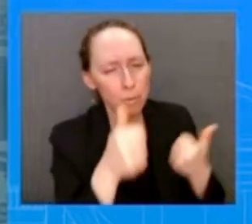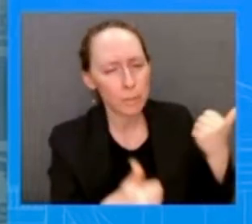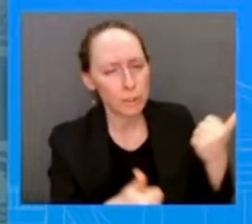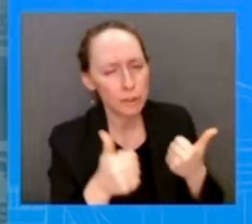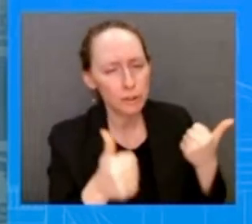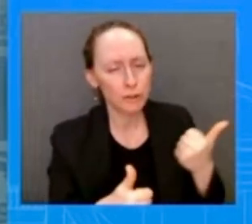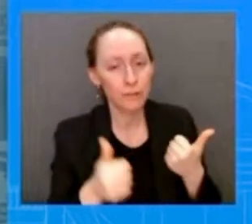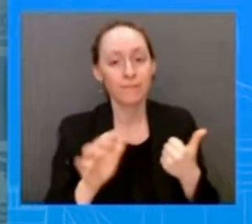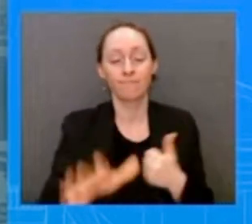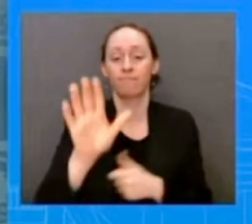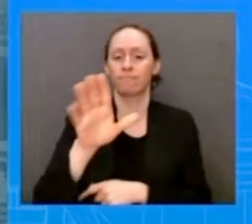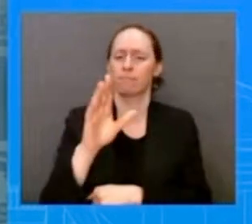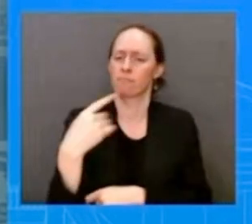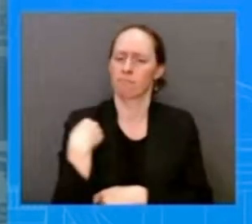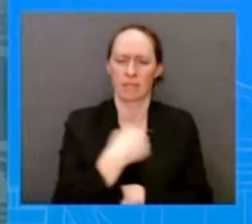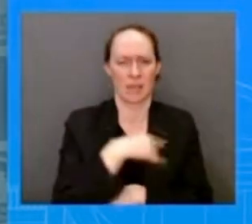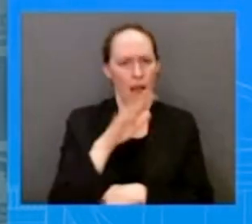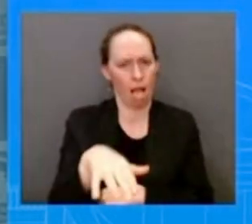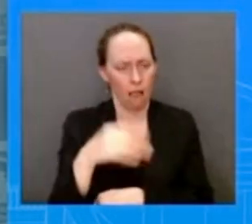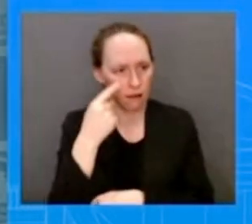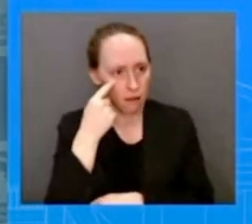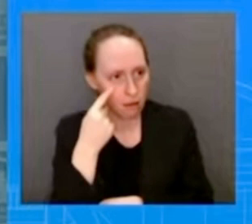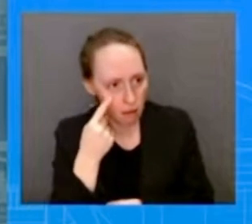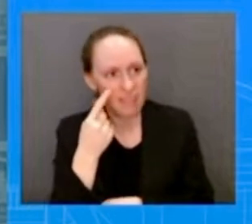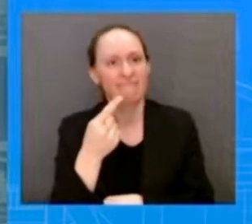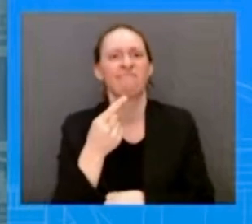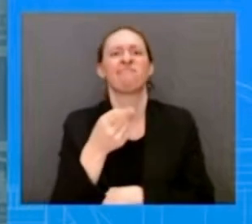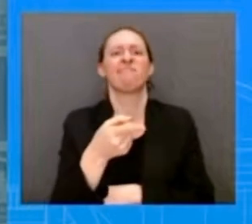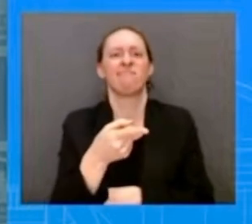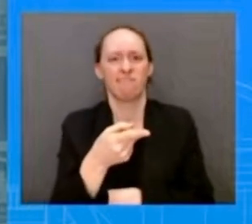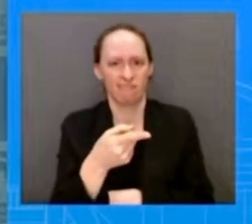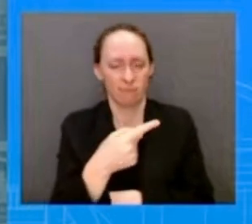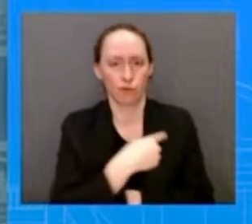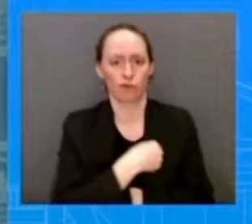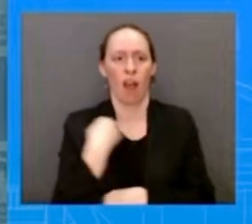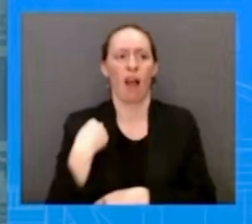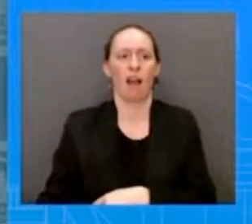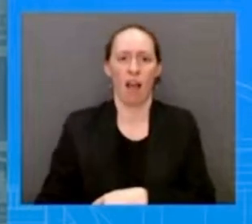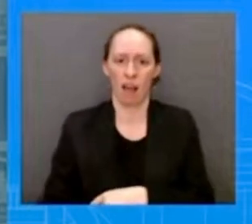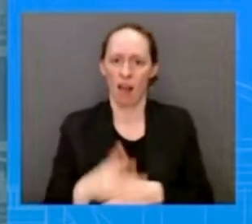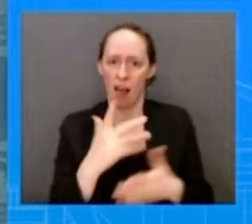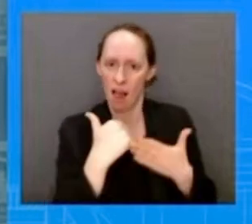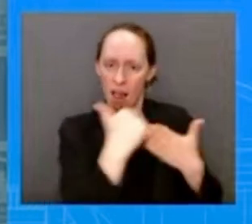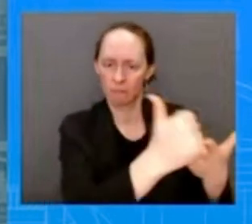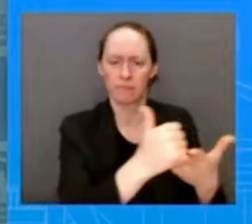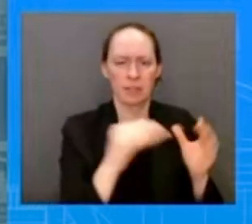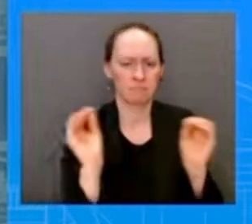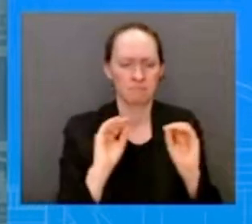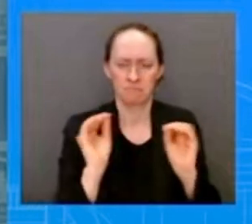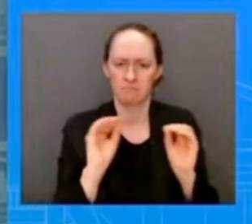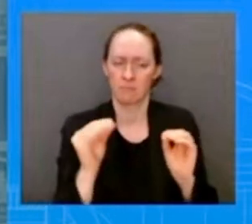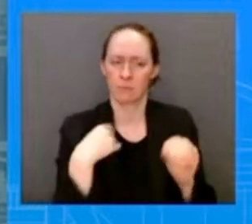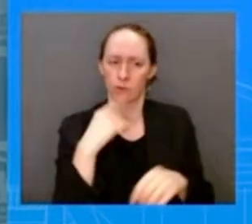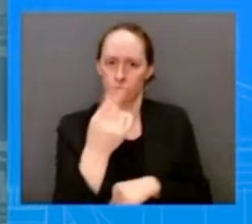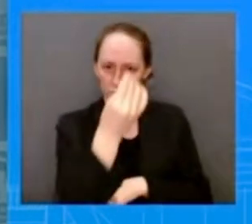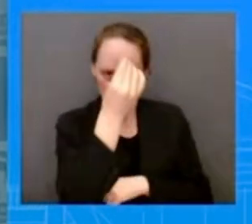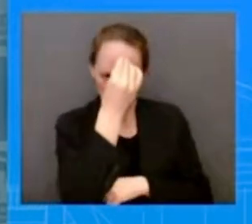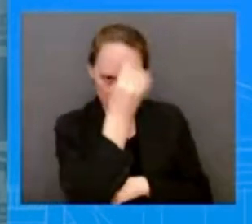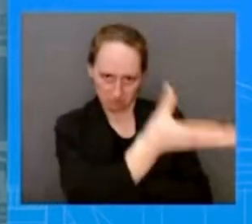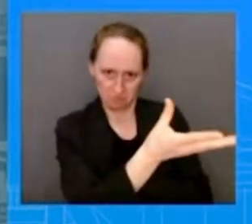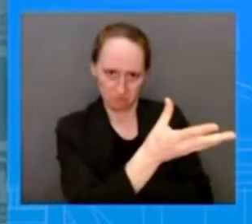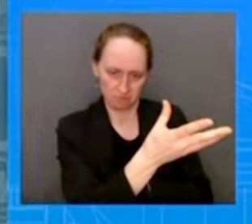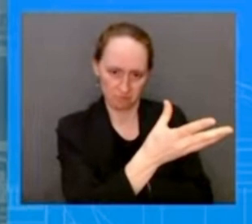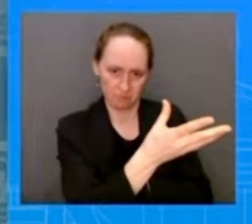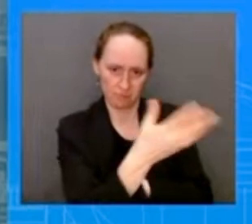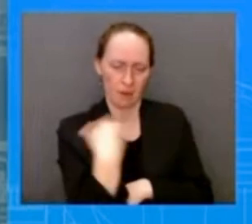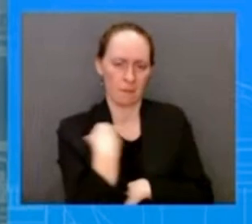We don't think they've taken it off the table, but we haven't seen them make a decision to go forward. We've communicated privately, certainly publicly, our concerns about that. We